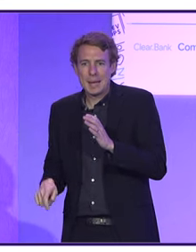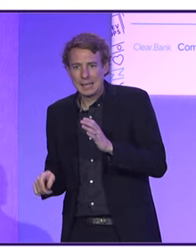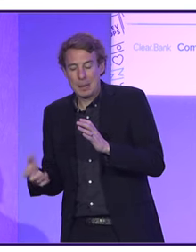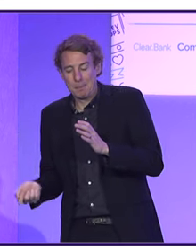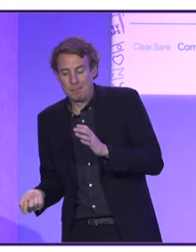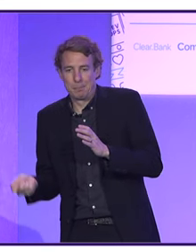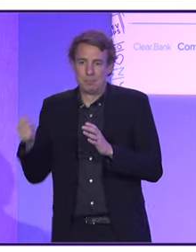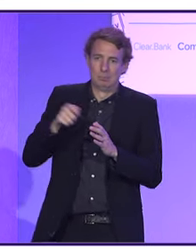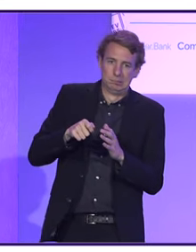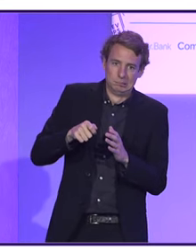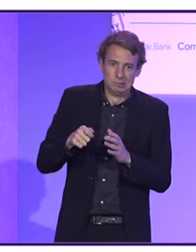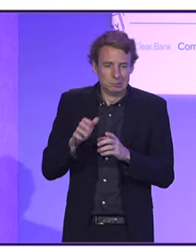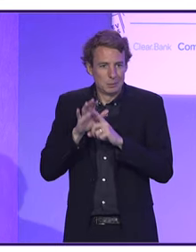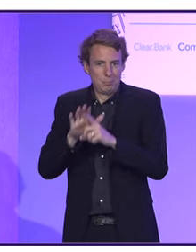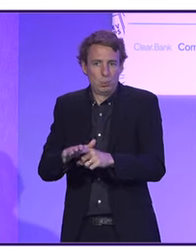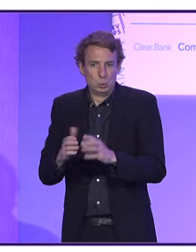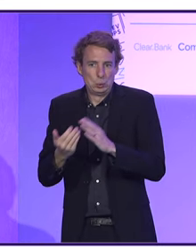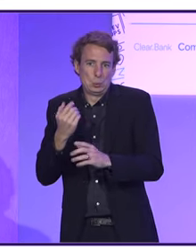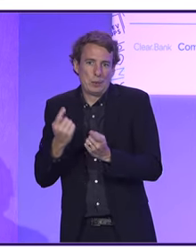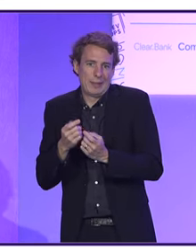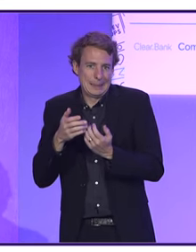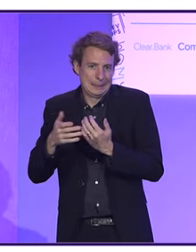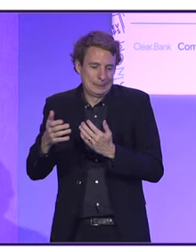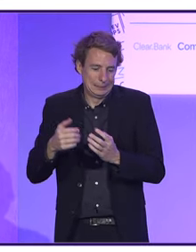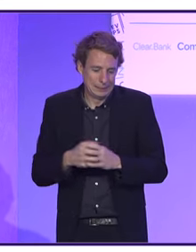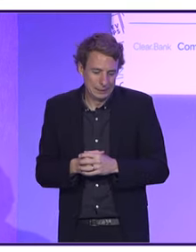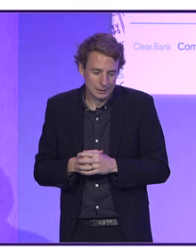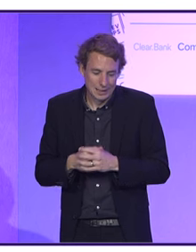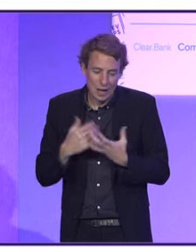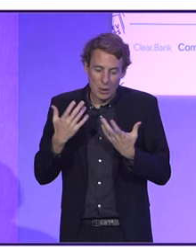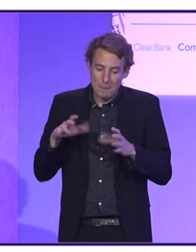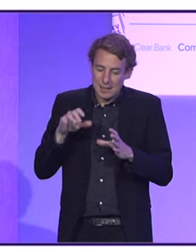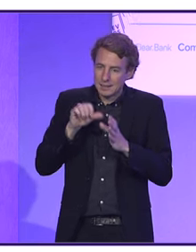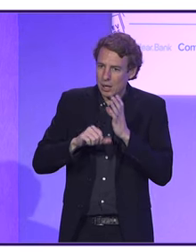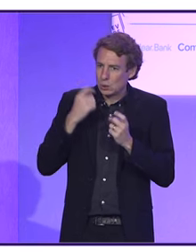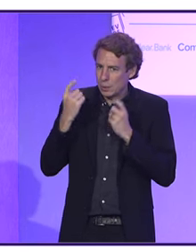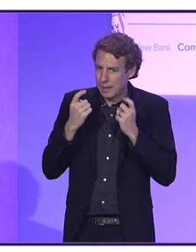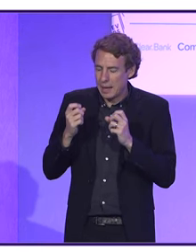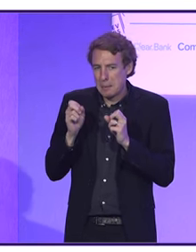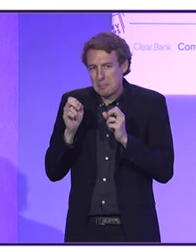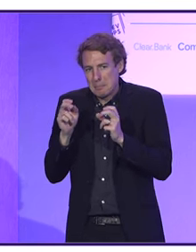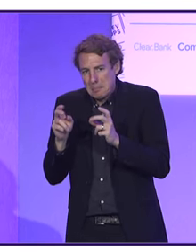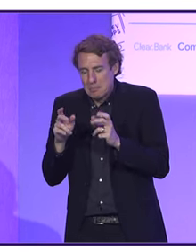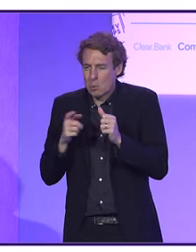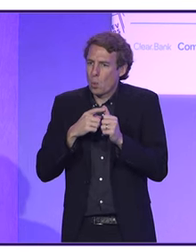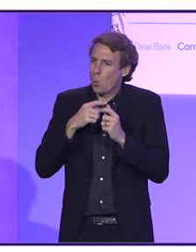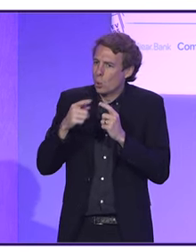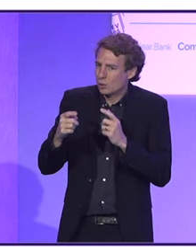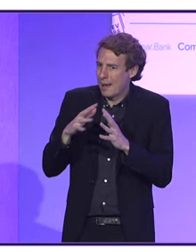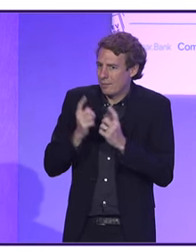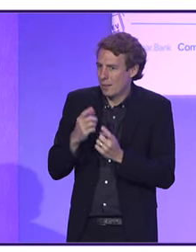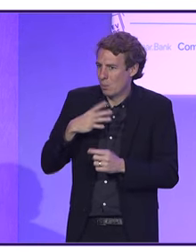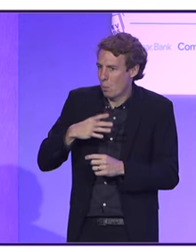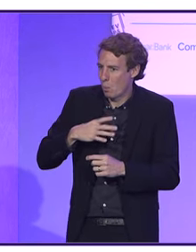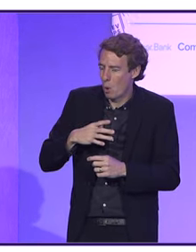things. So after that point, we started thinking more about, well, we want to automate all the things. What stops